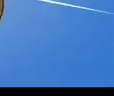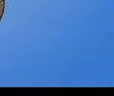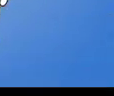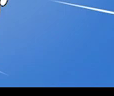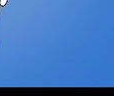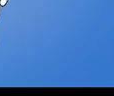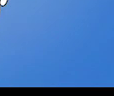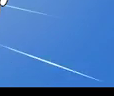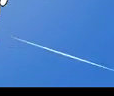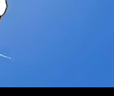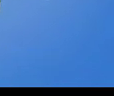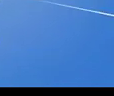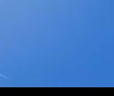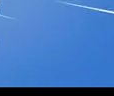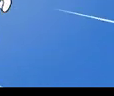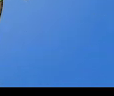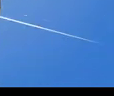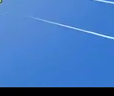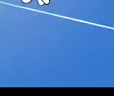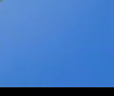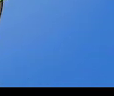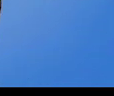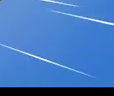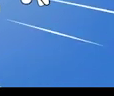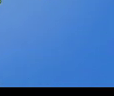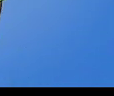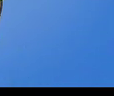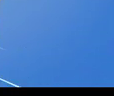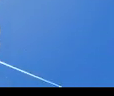Welcome and study with Tanzania Institute of Education.